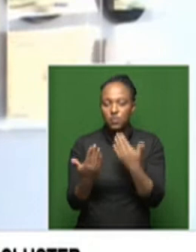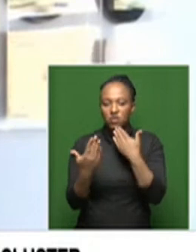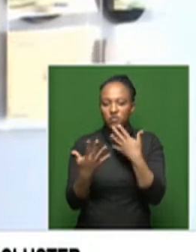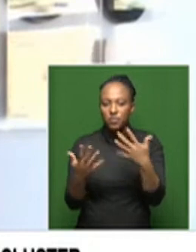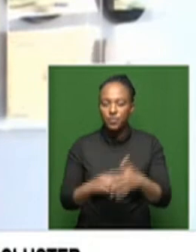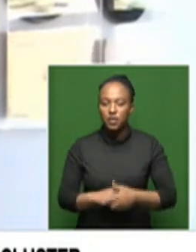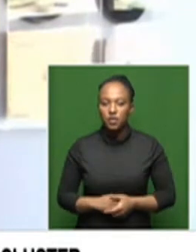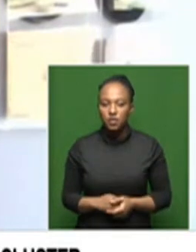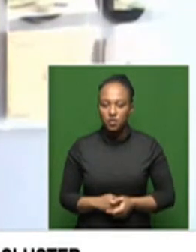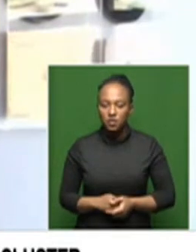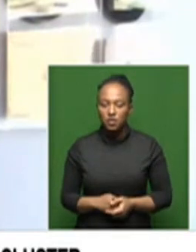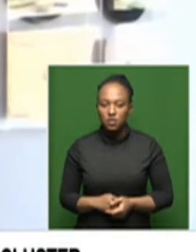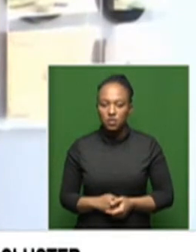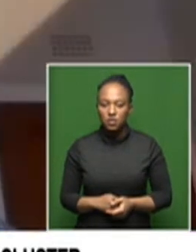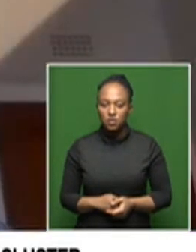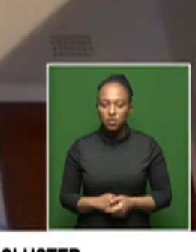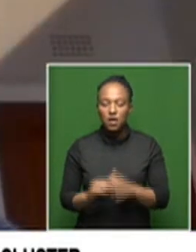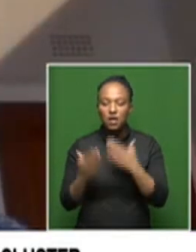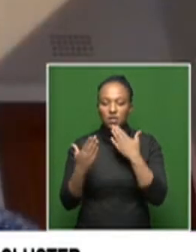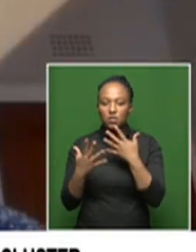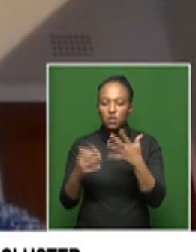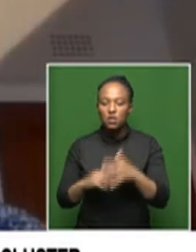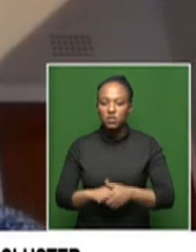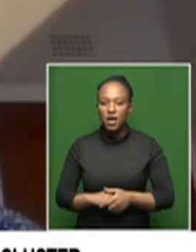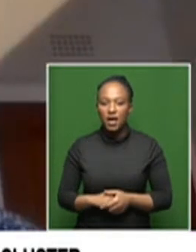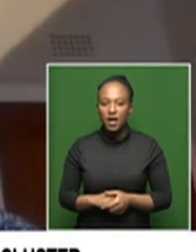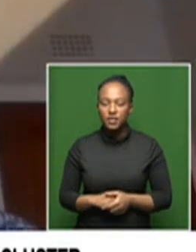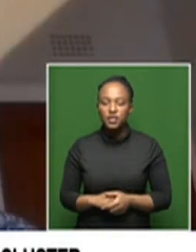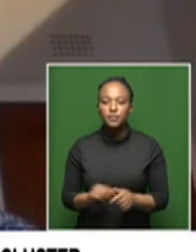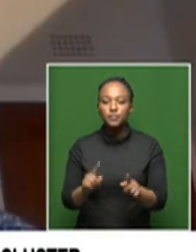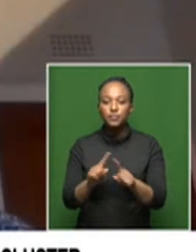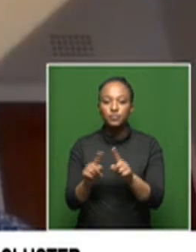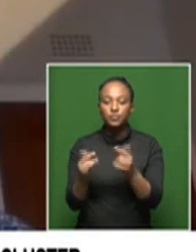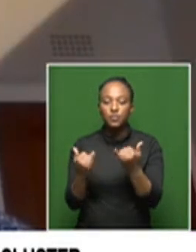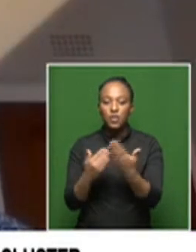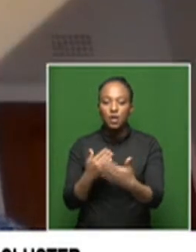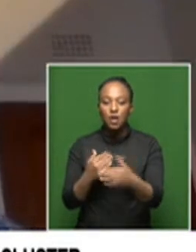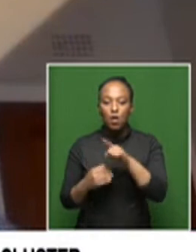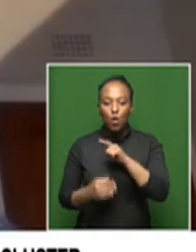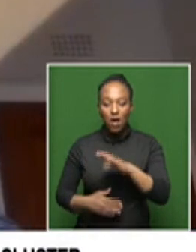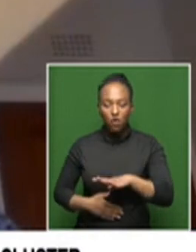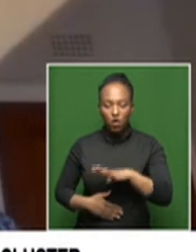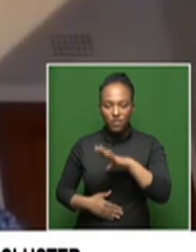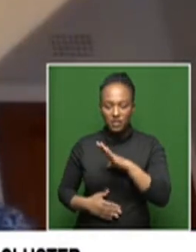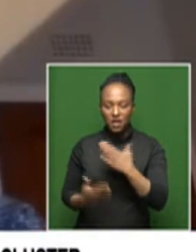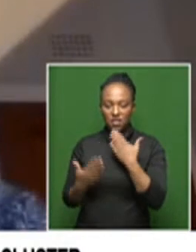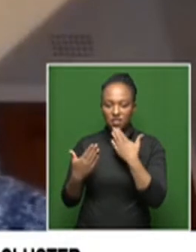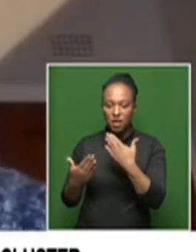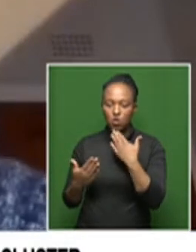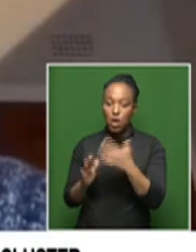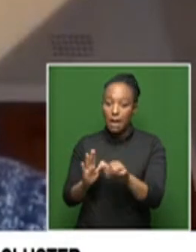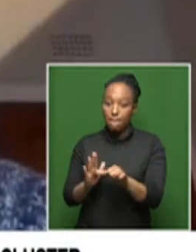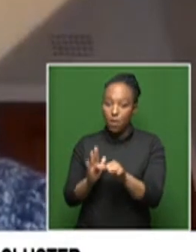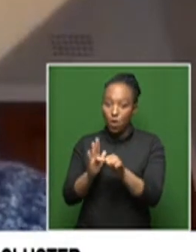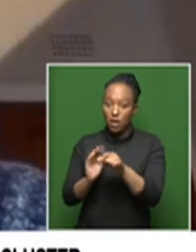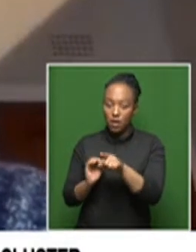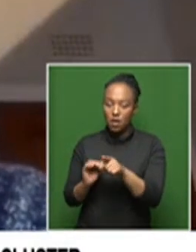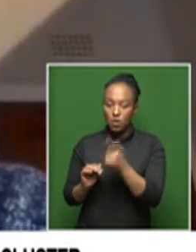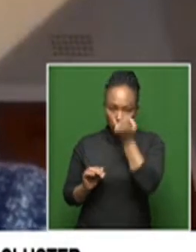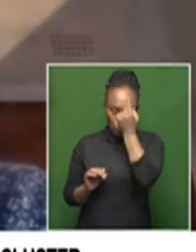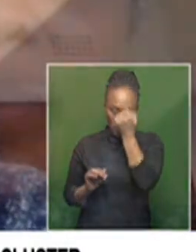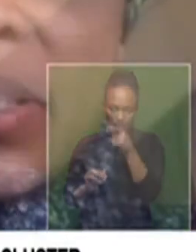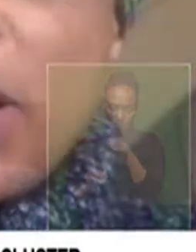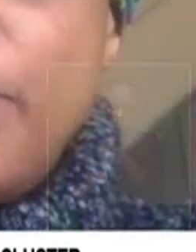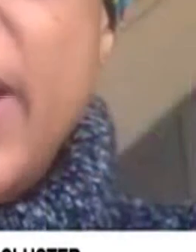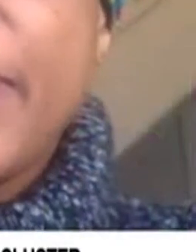much. Thank you so much, Professor Rees, for bringing us into your confidence. I think it's really important to understand the work that